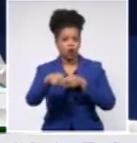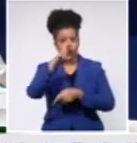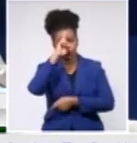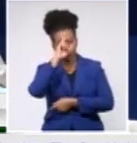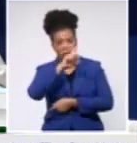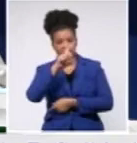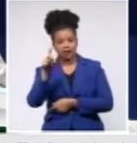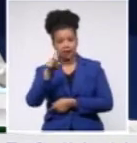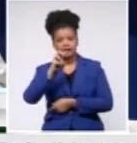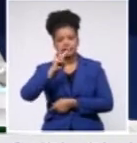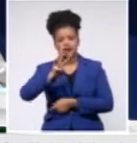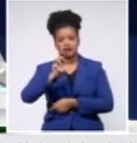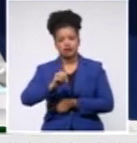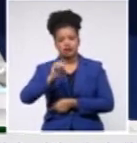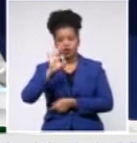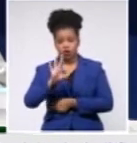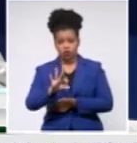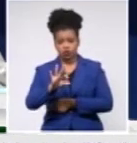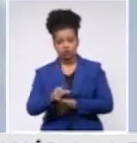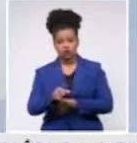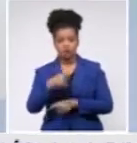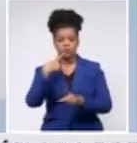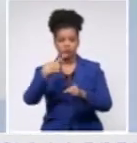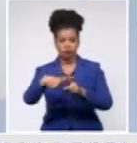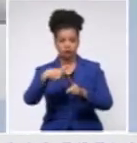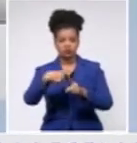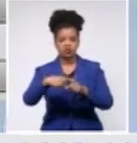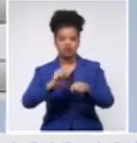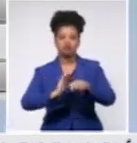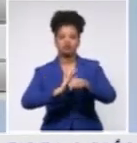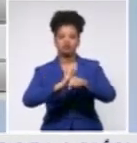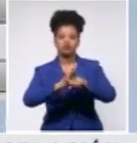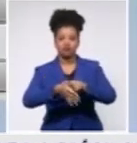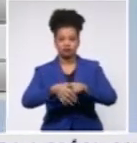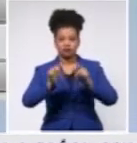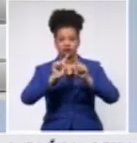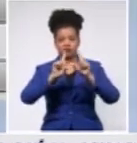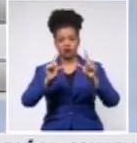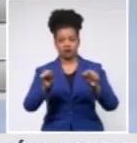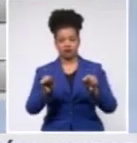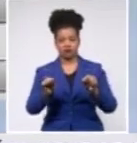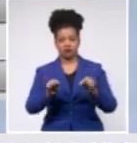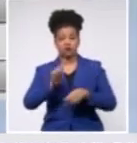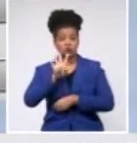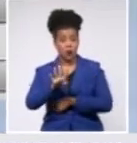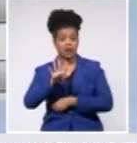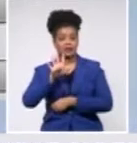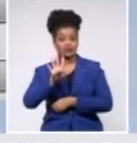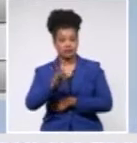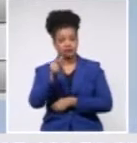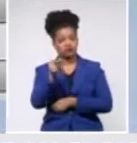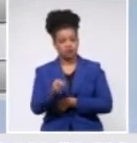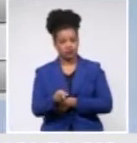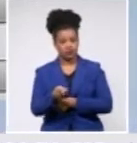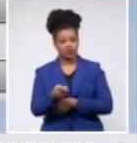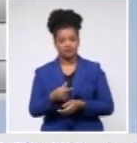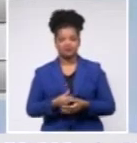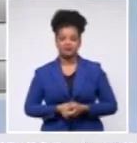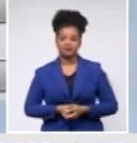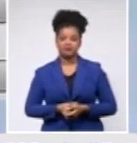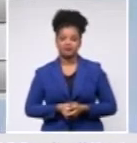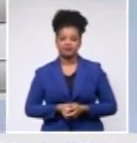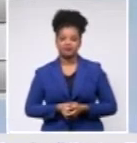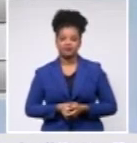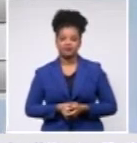Molecular Immunology Center. Of the 7,027 samples processed,